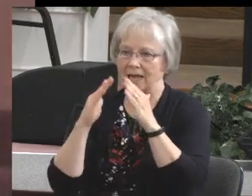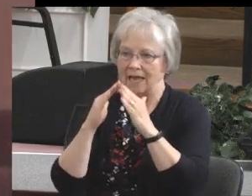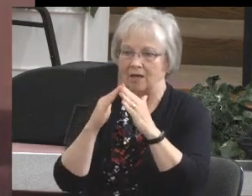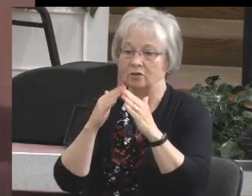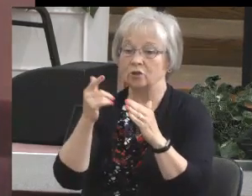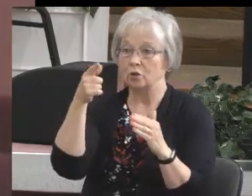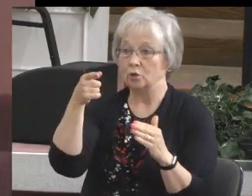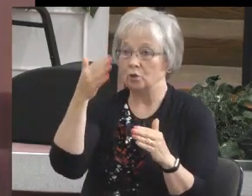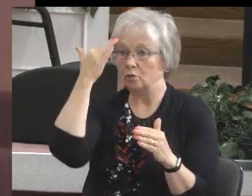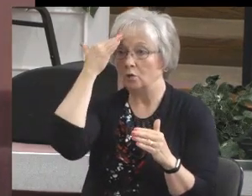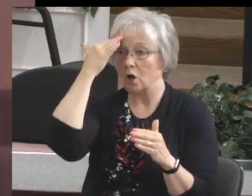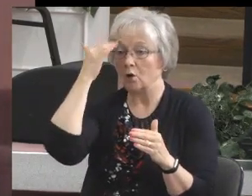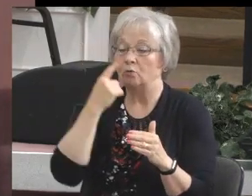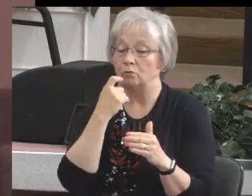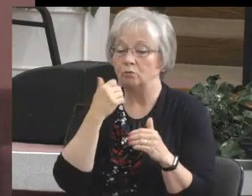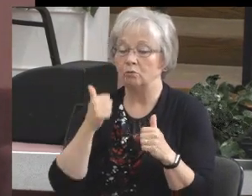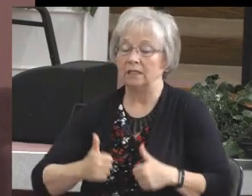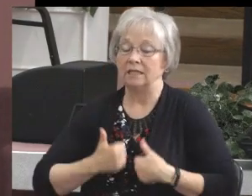lives there.